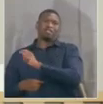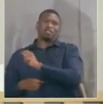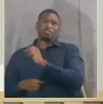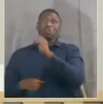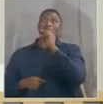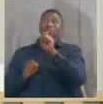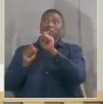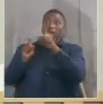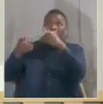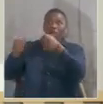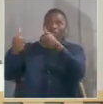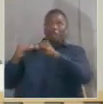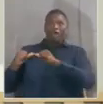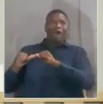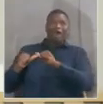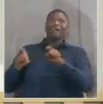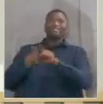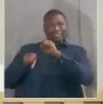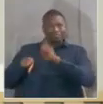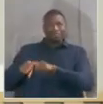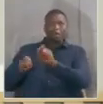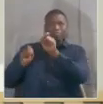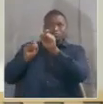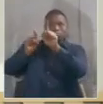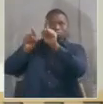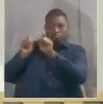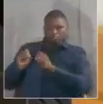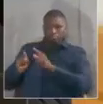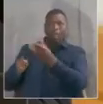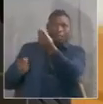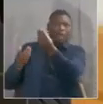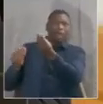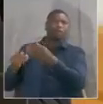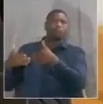team leadership at strategic level.